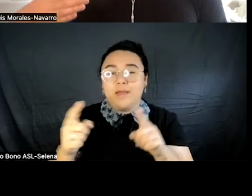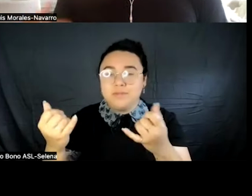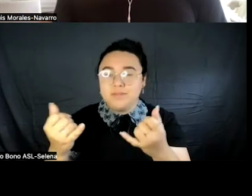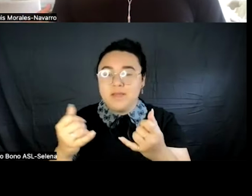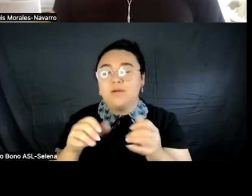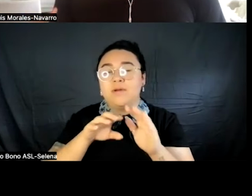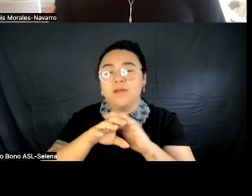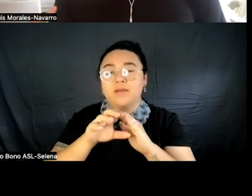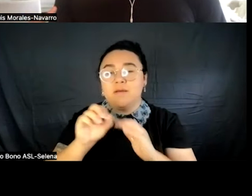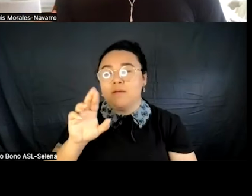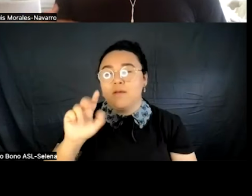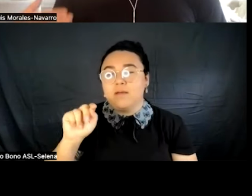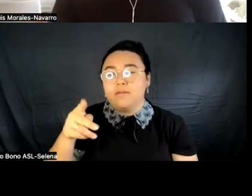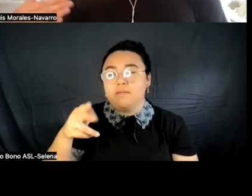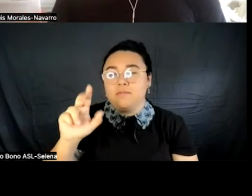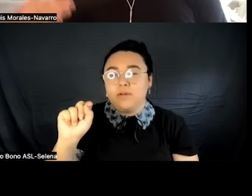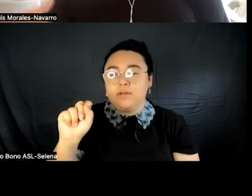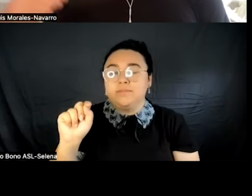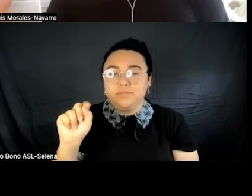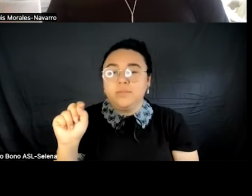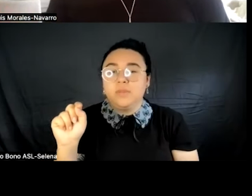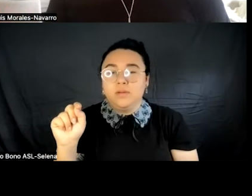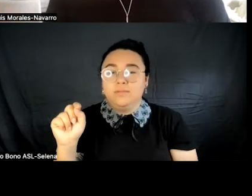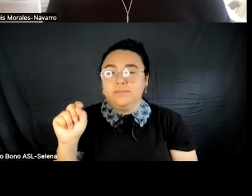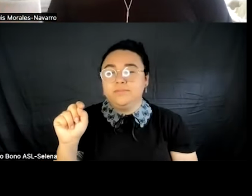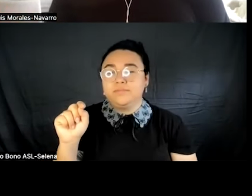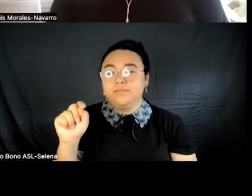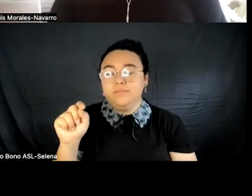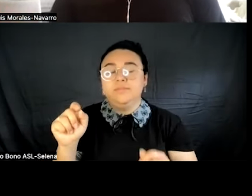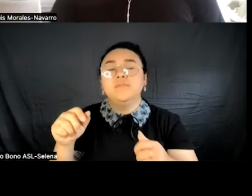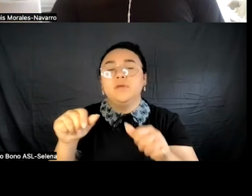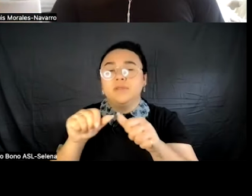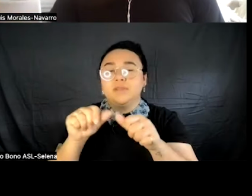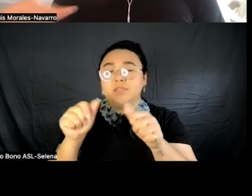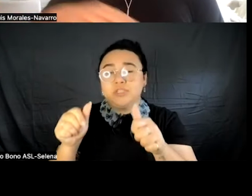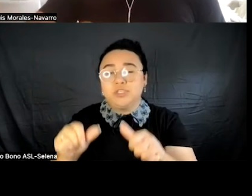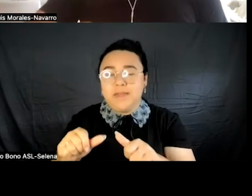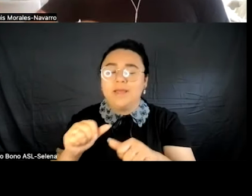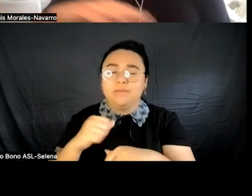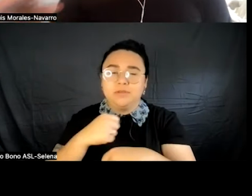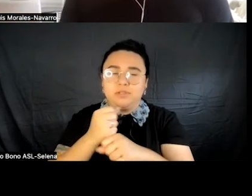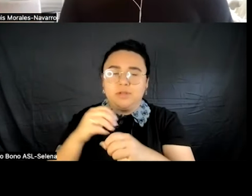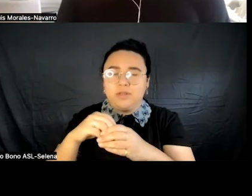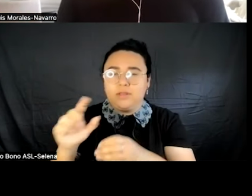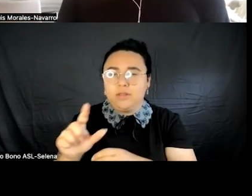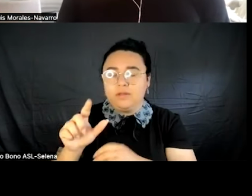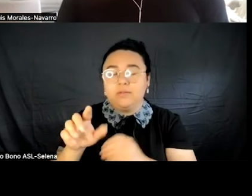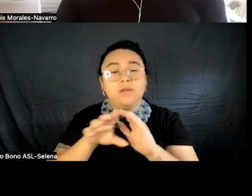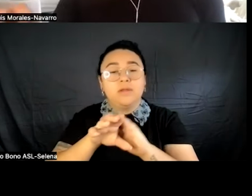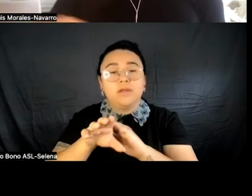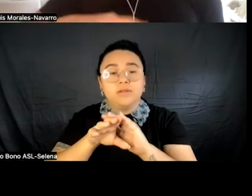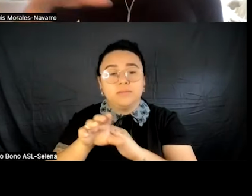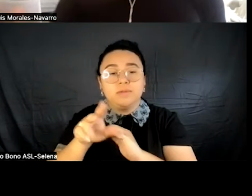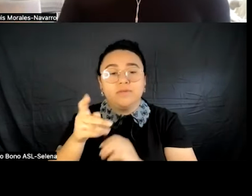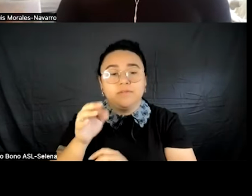are generated as the shapes are generated in the library. So accessibility features in the p5.js library